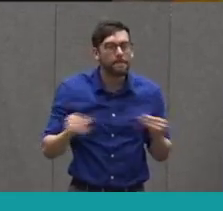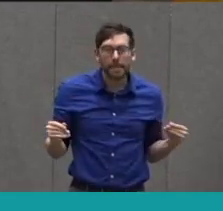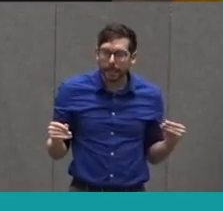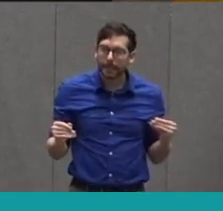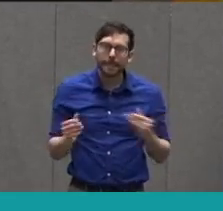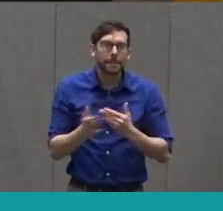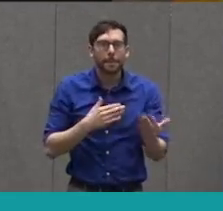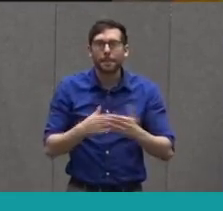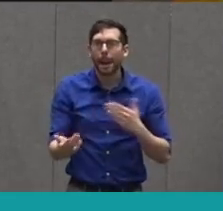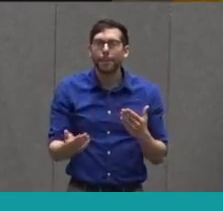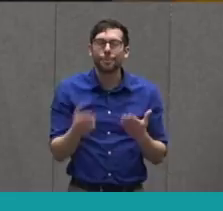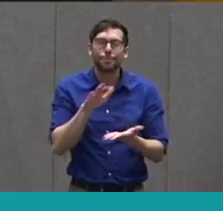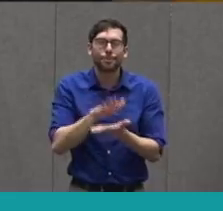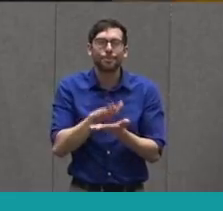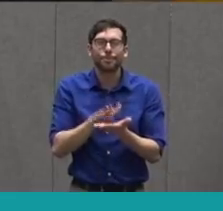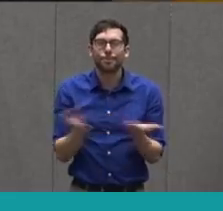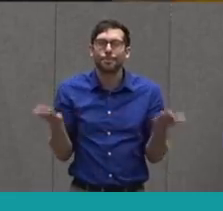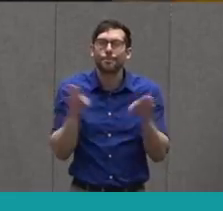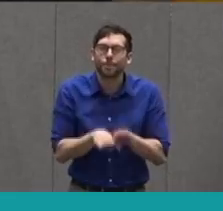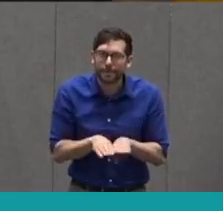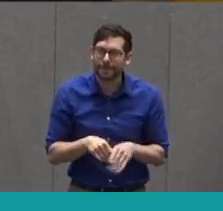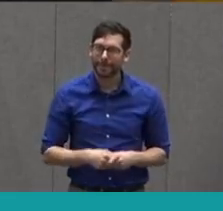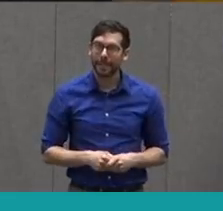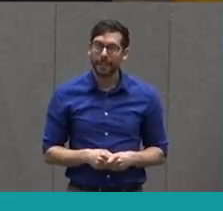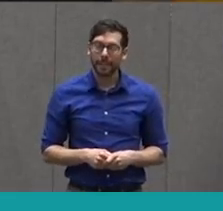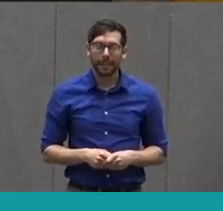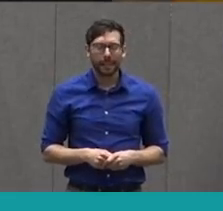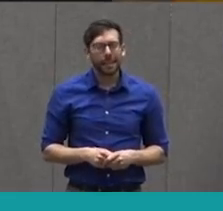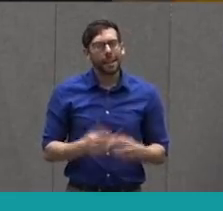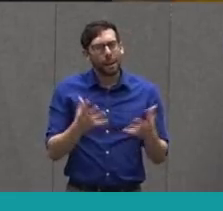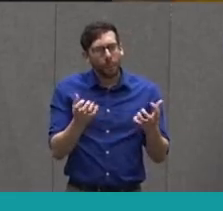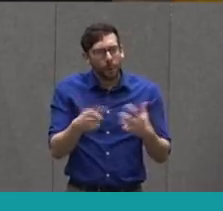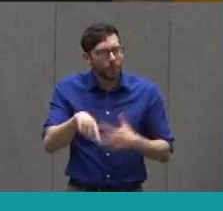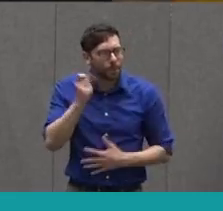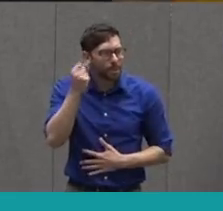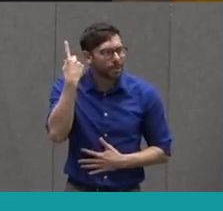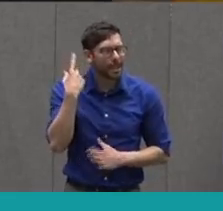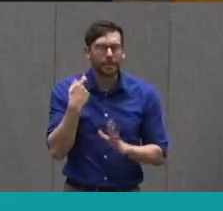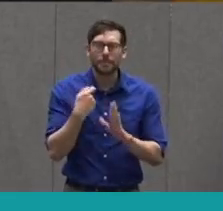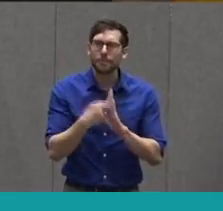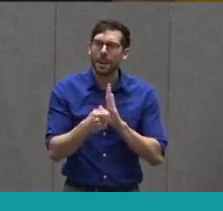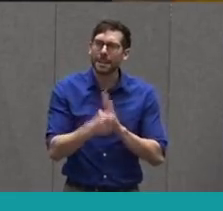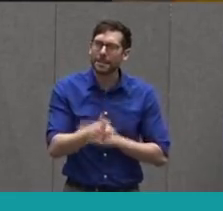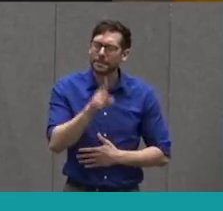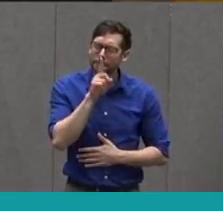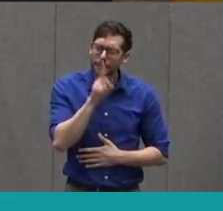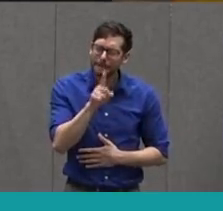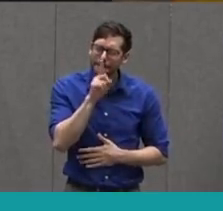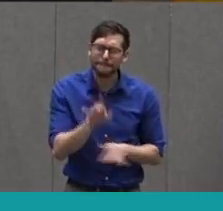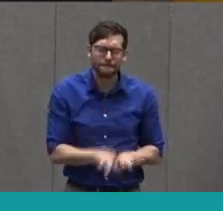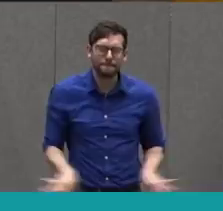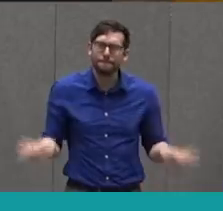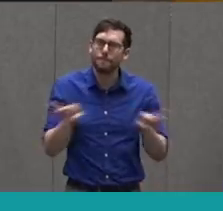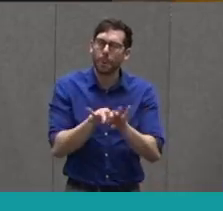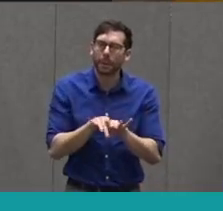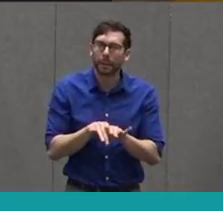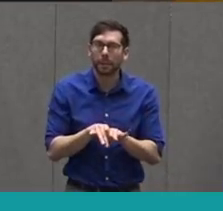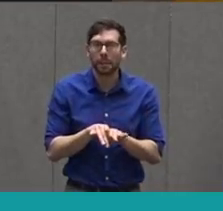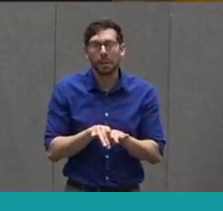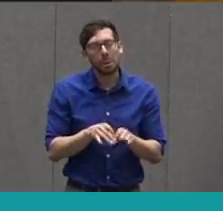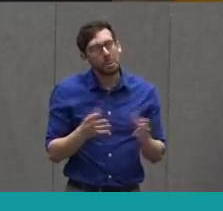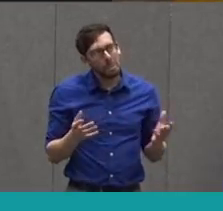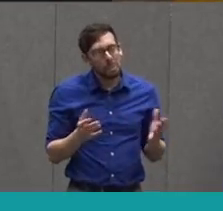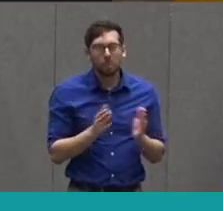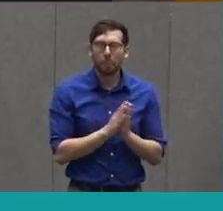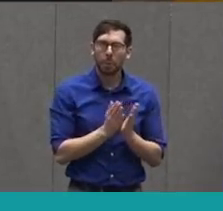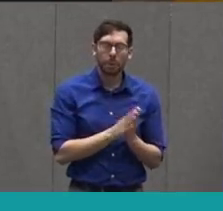sure that you understand why writing is so important. You know, it's one thing to read a book, and it's one